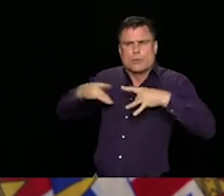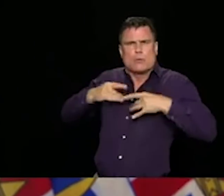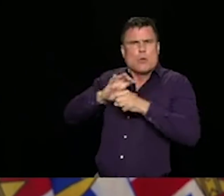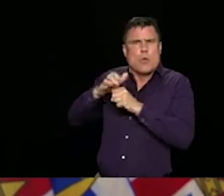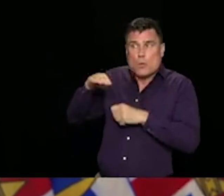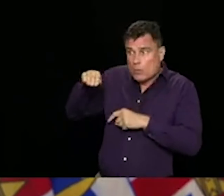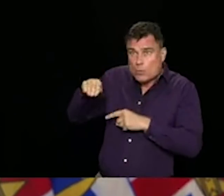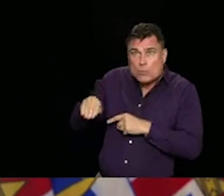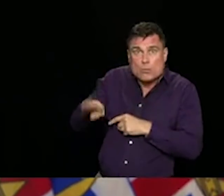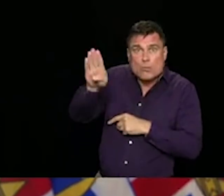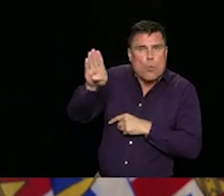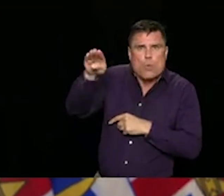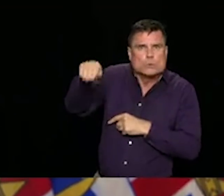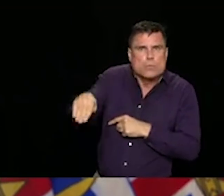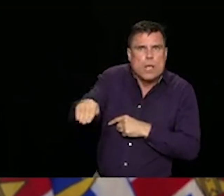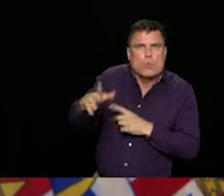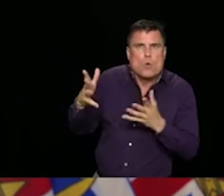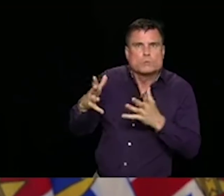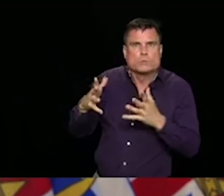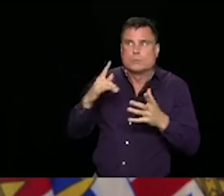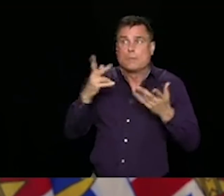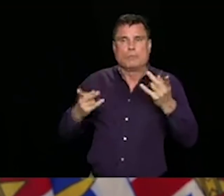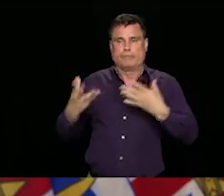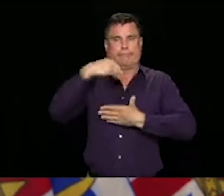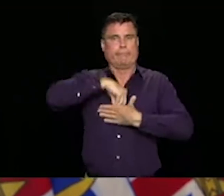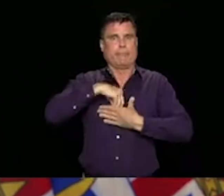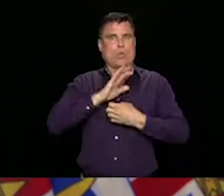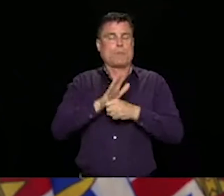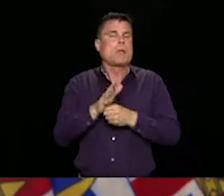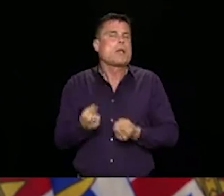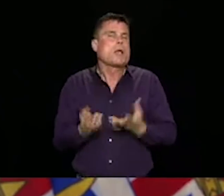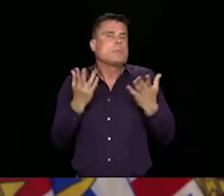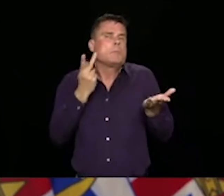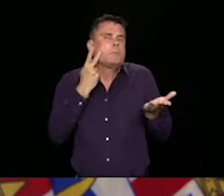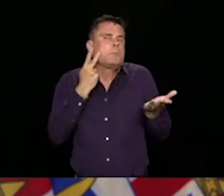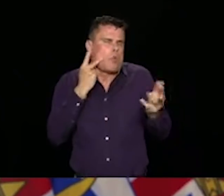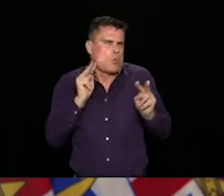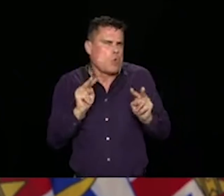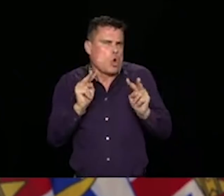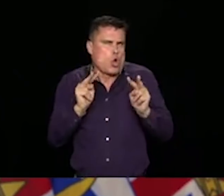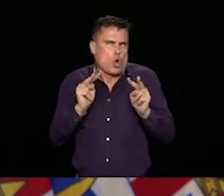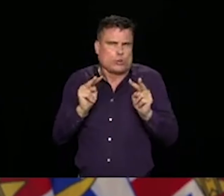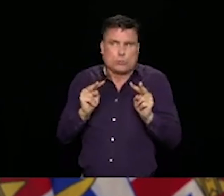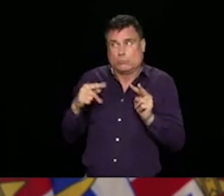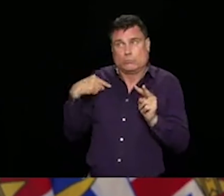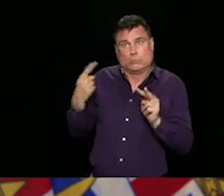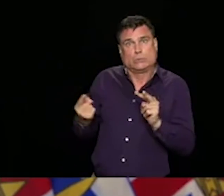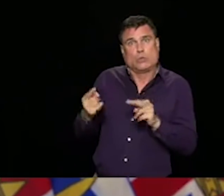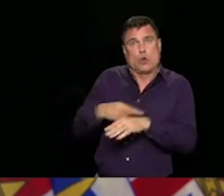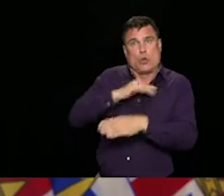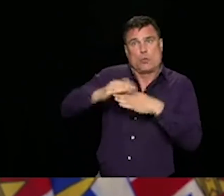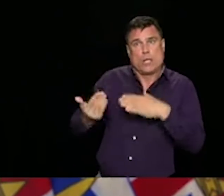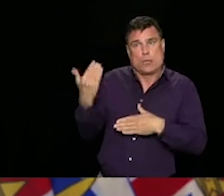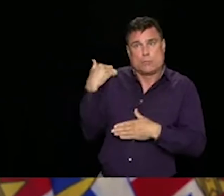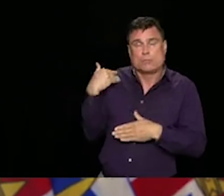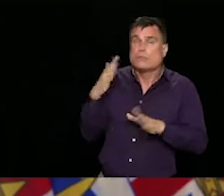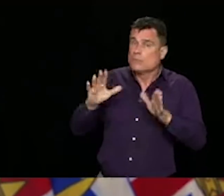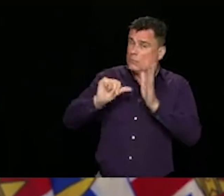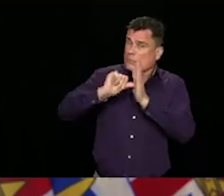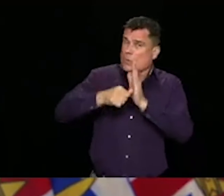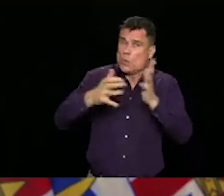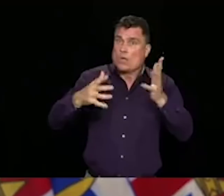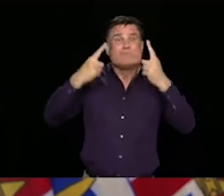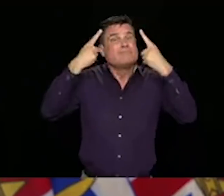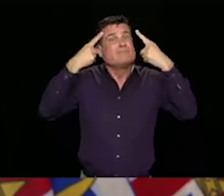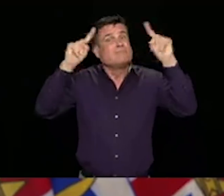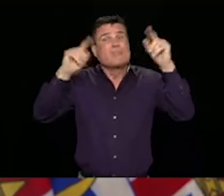where we've been as we've started this process. But the key to our success in this phase and in the future is all